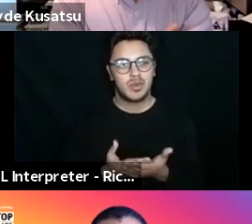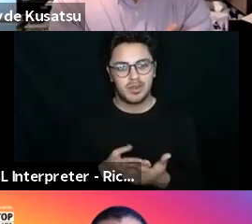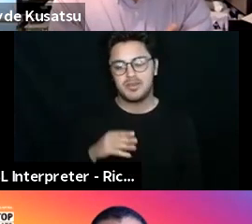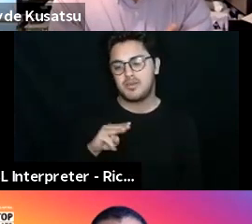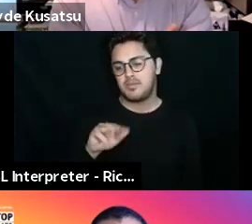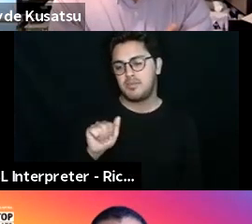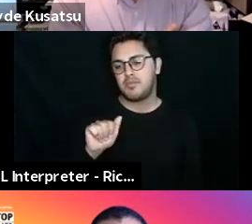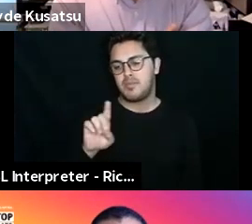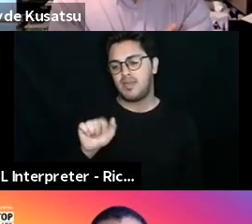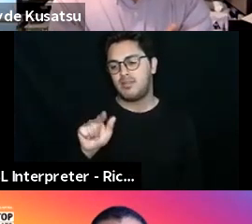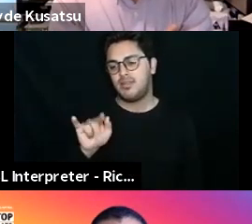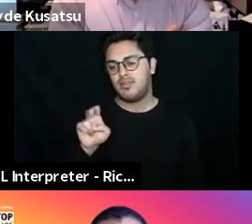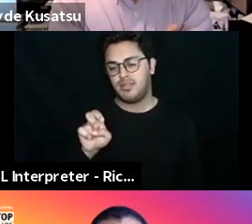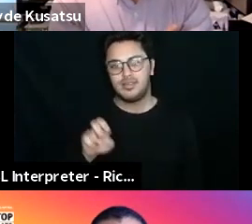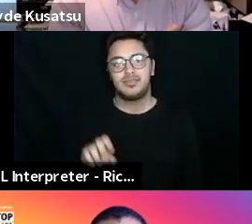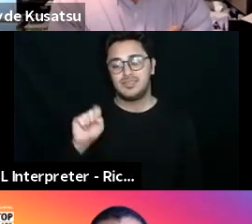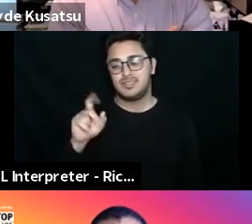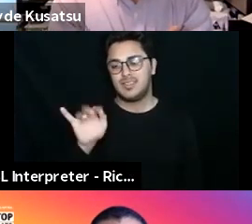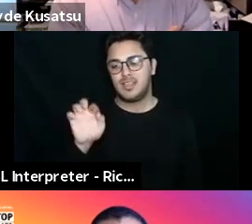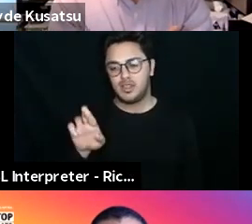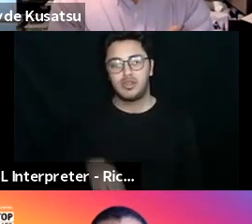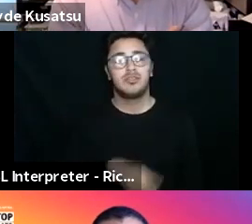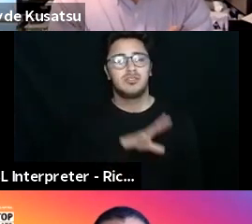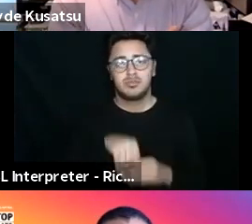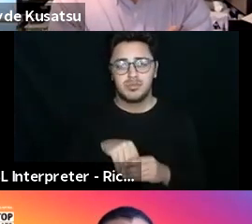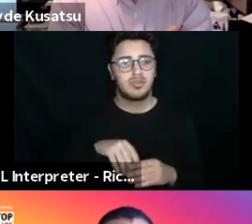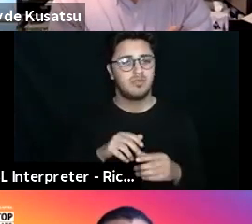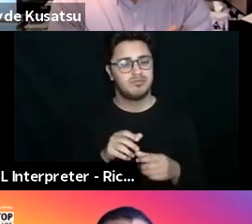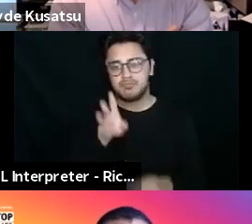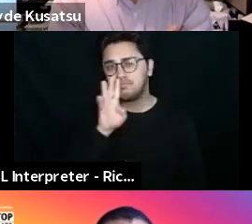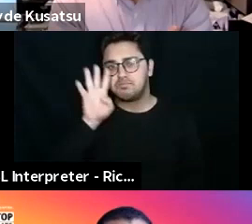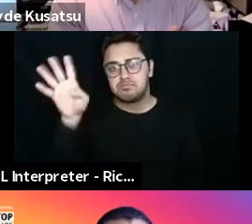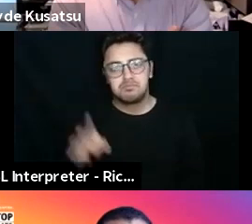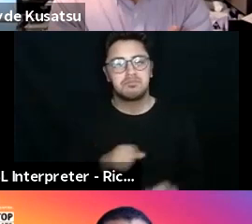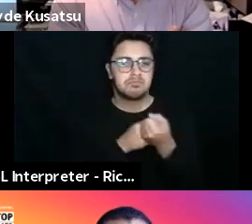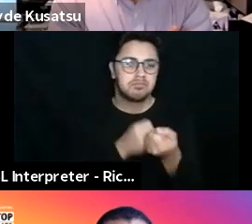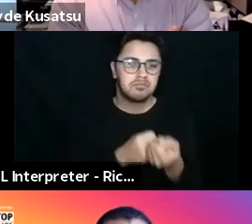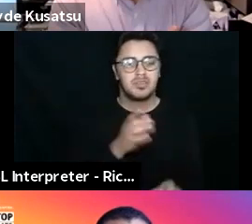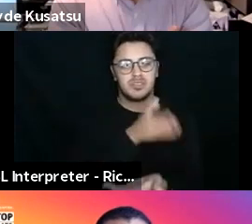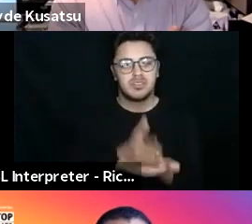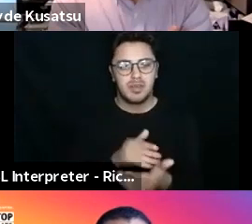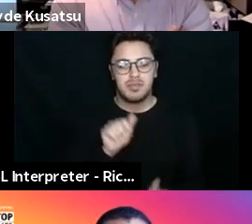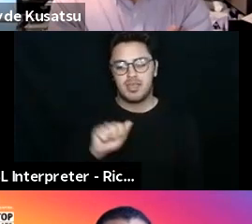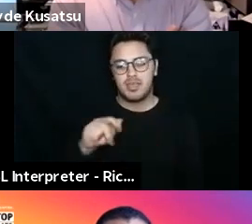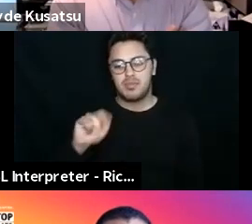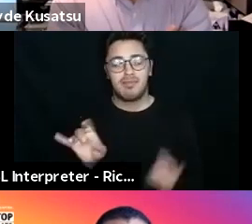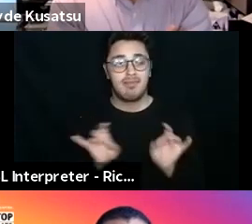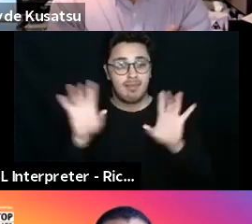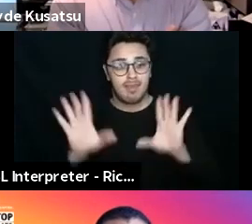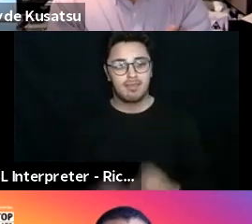Schuyler as a SAG-AFTRA member who has been extremely vocal and outspoken to stop AAPI hate. Thank you